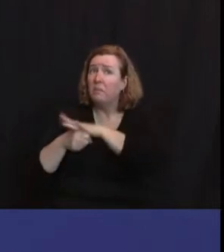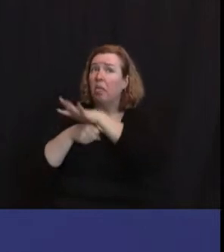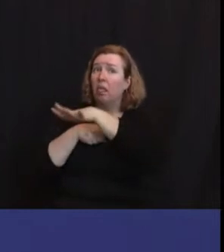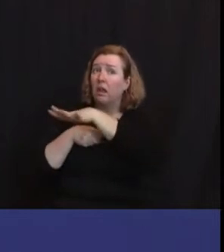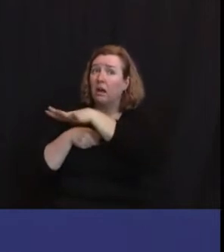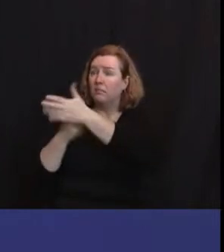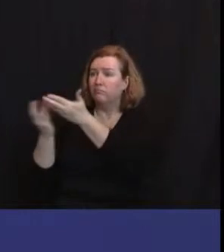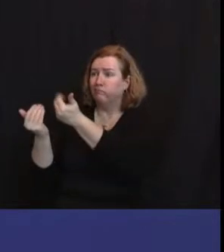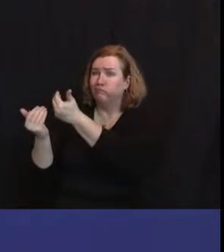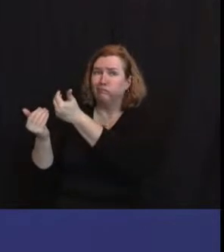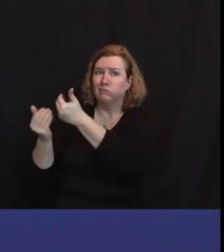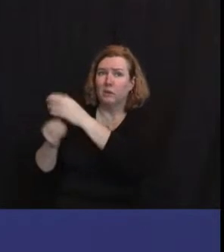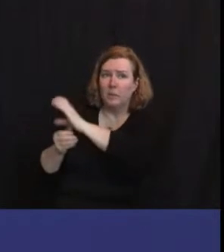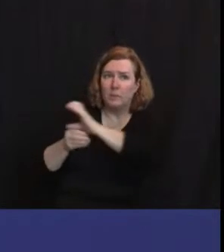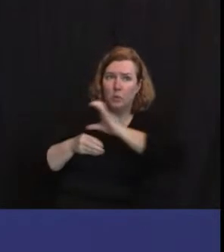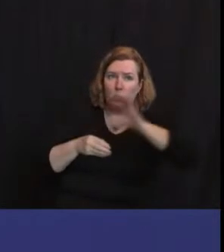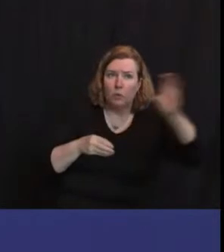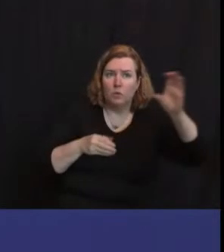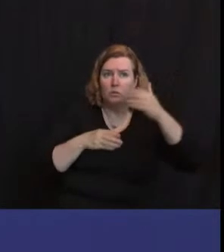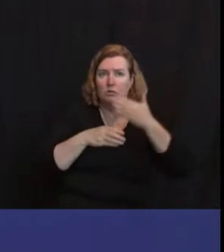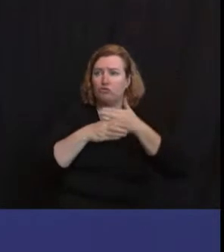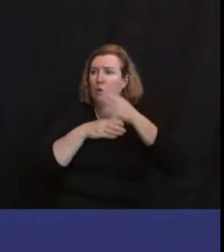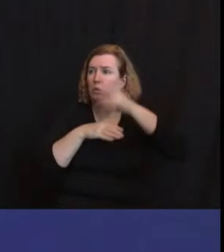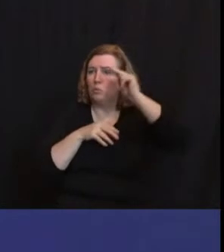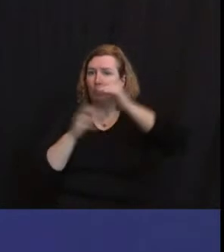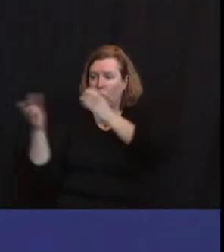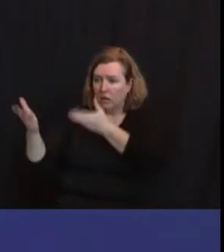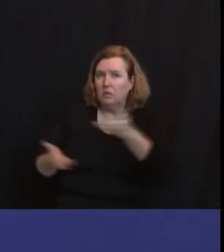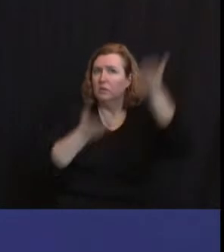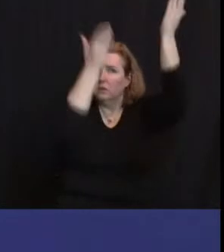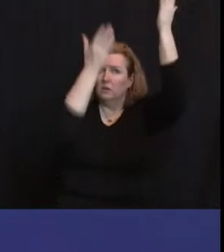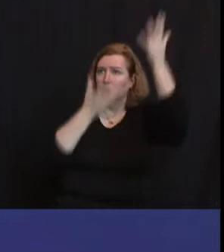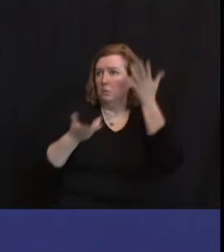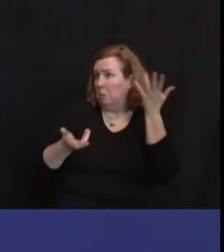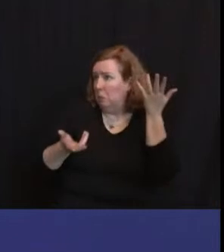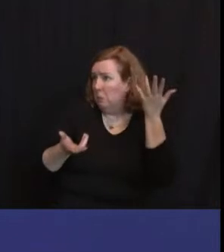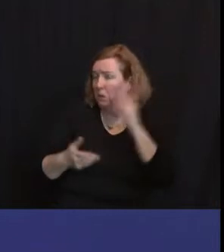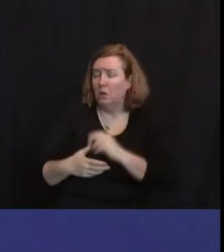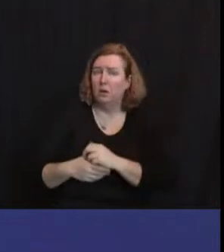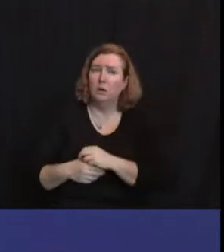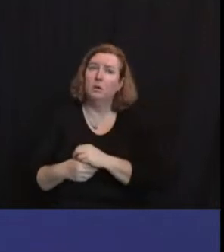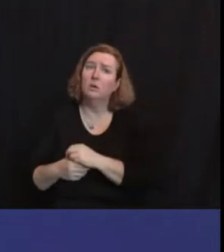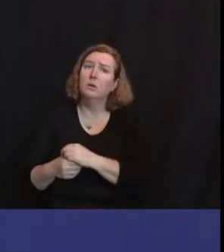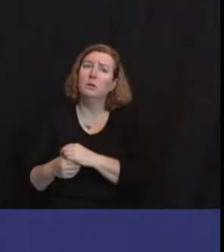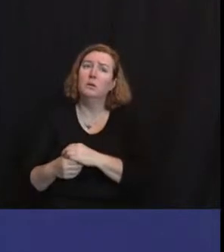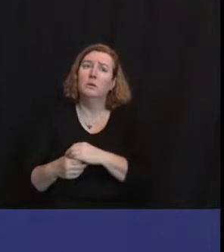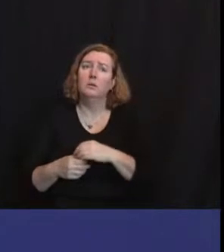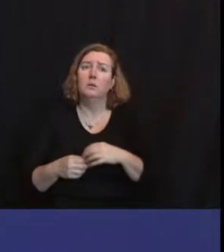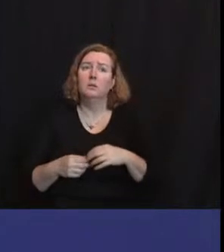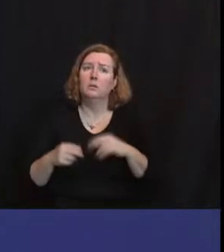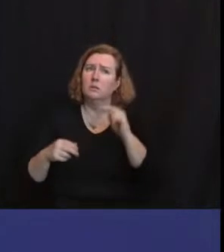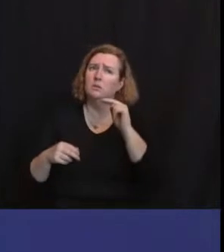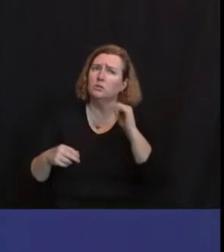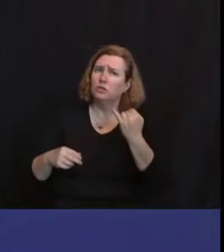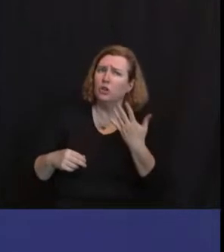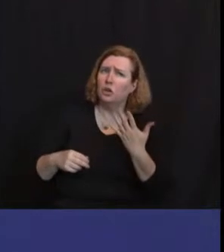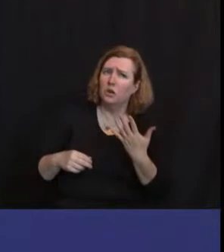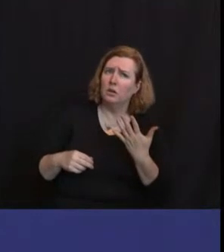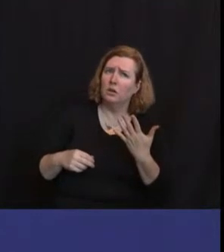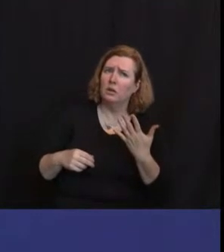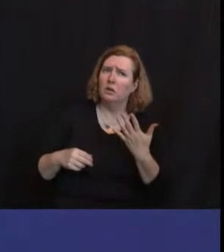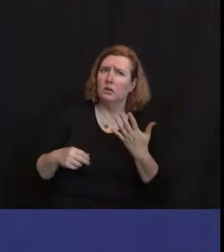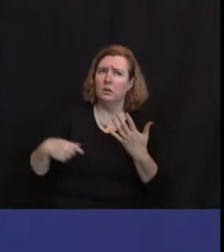to other places? With New Jersey, one of the 5 states that makes up almost half of the country's new COVID